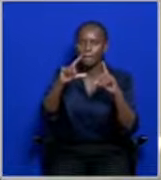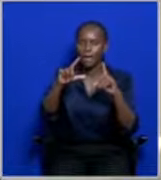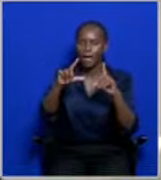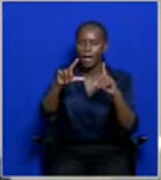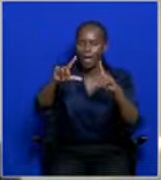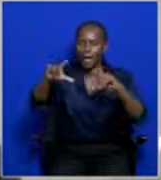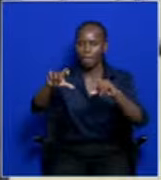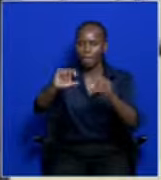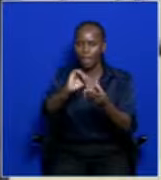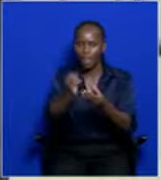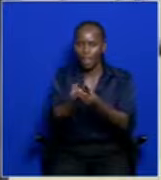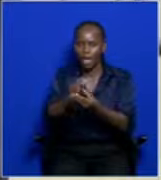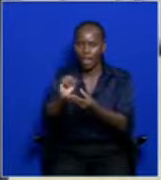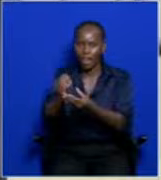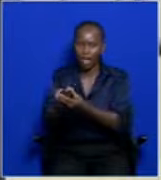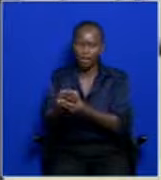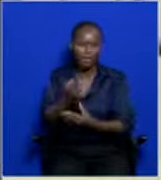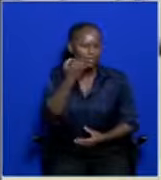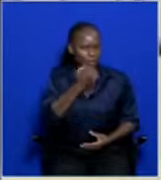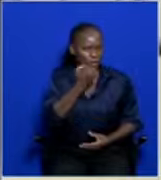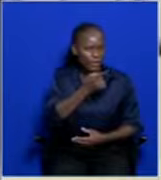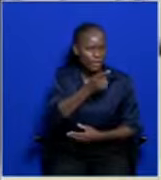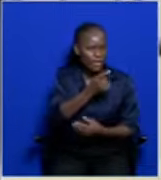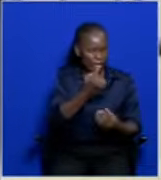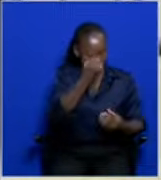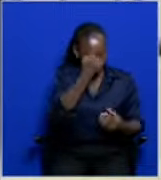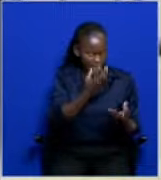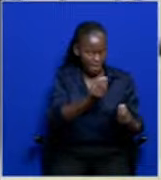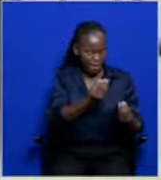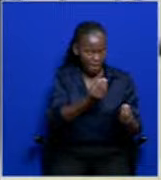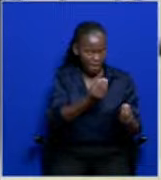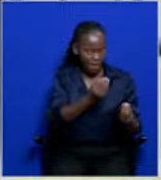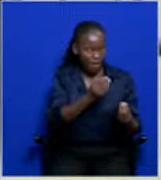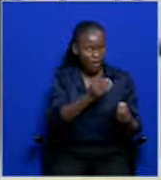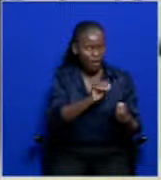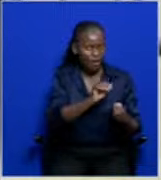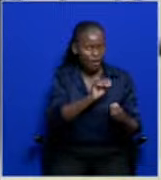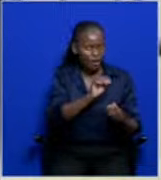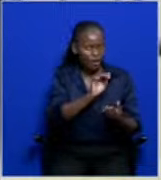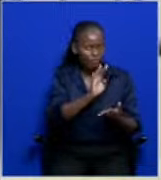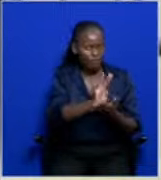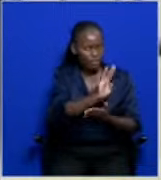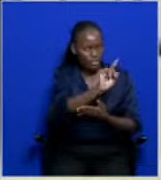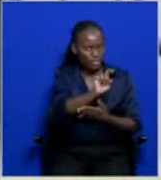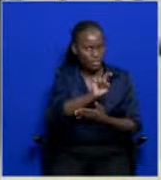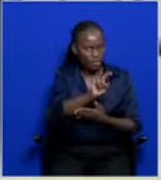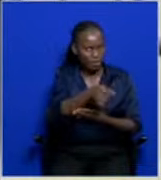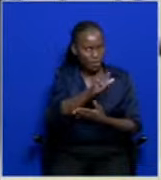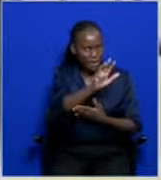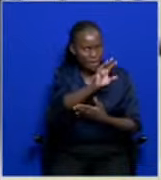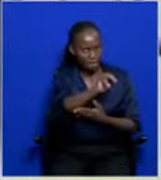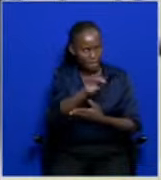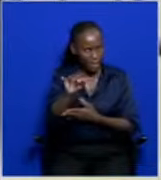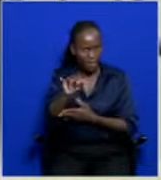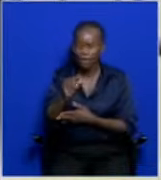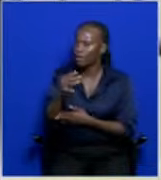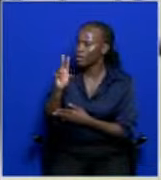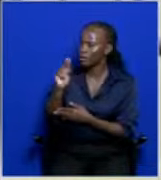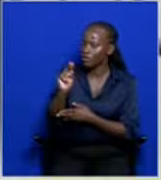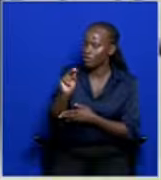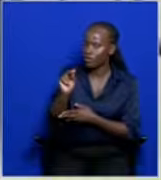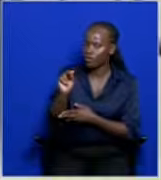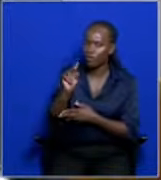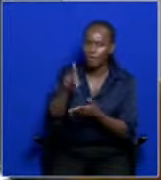the witness has it as 14.9 million, yes. No, it says on page 248.1, 14,000